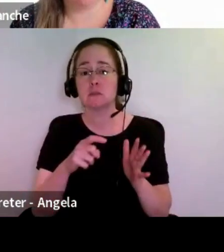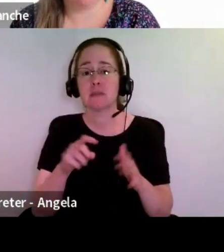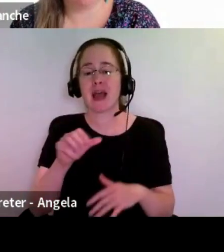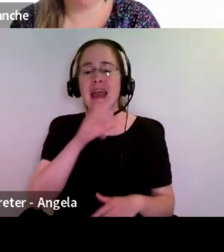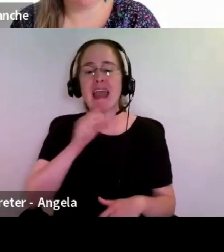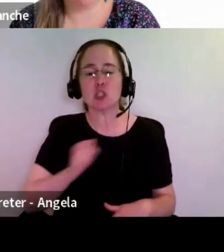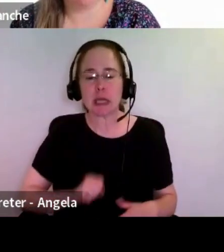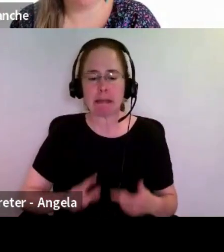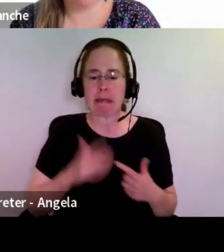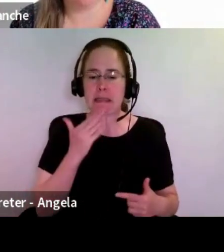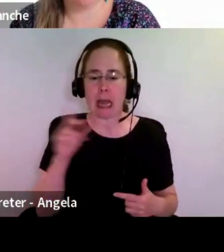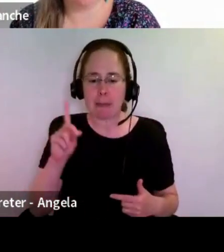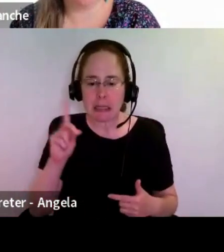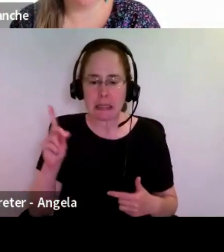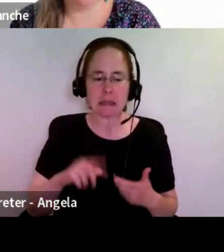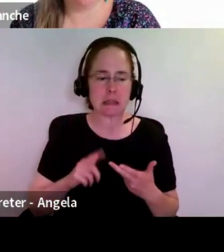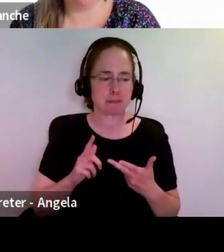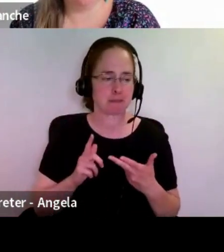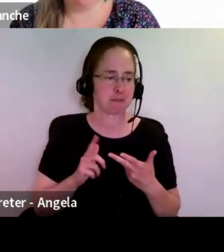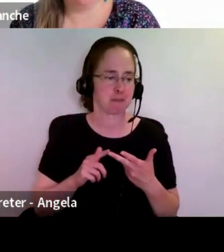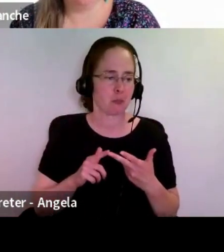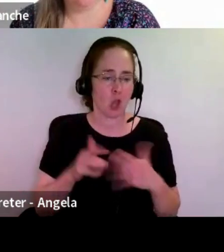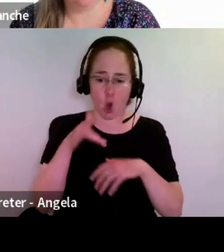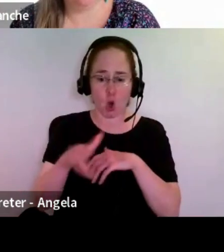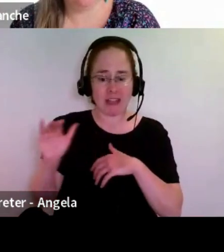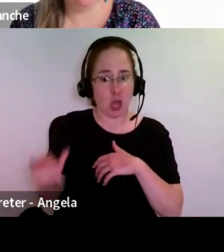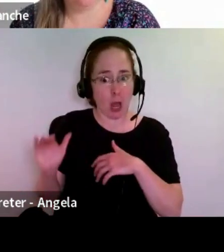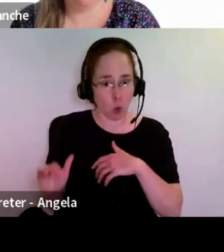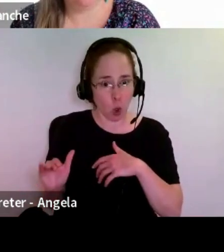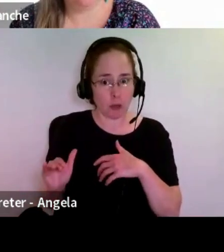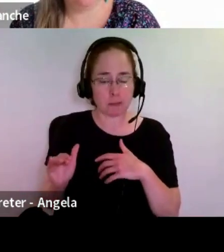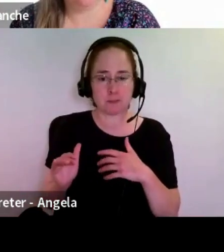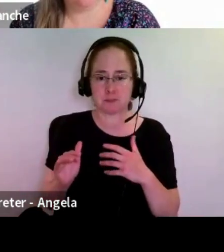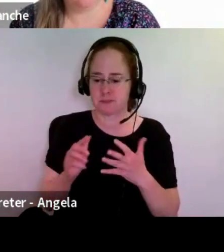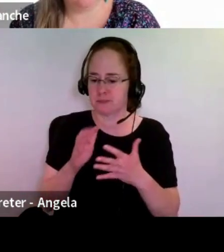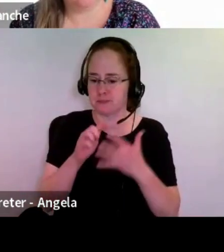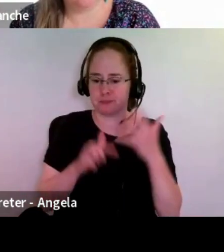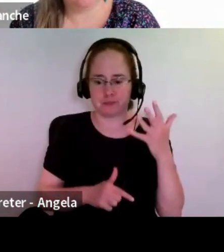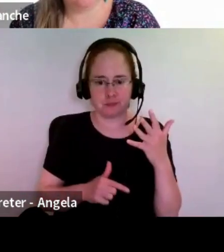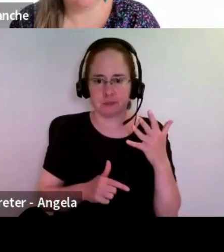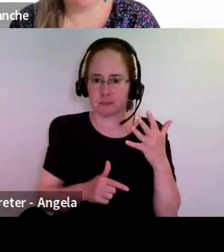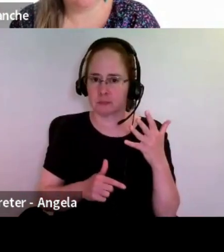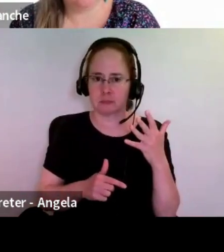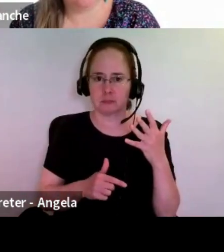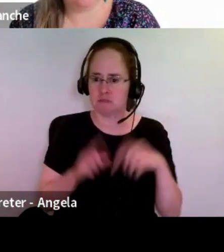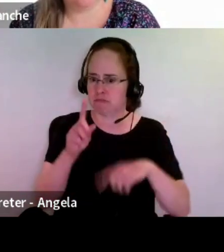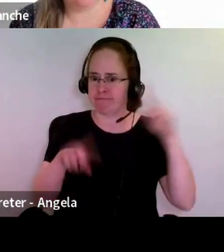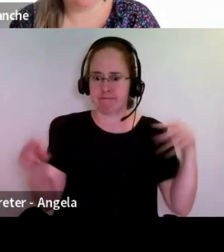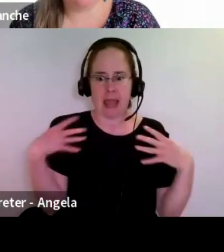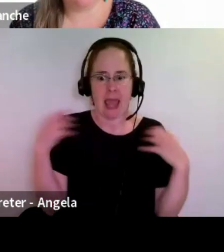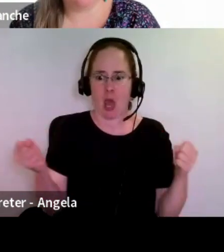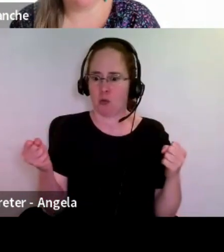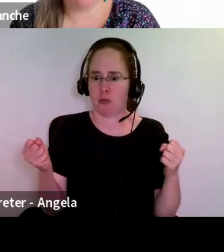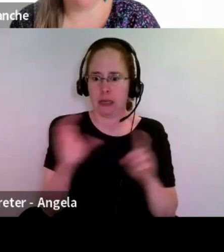aging, diabetes, early childhood, any kind of, and a lot of different health